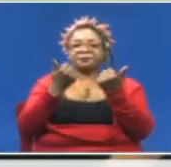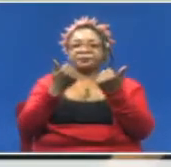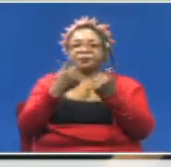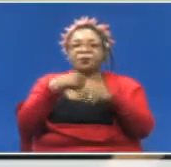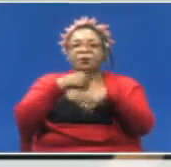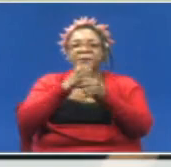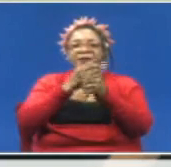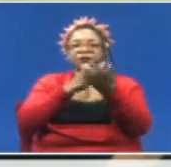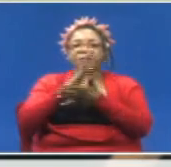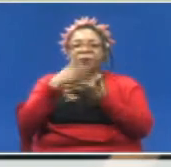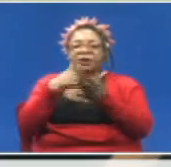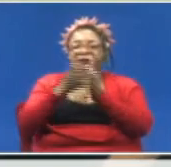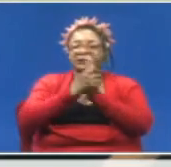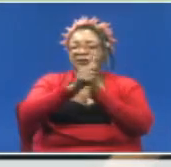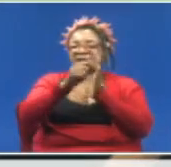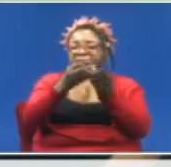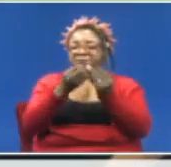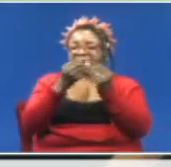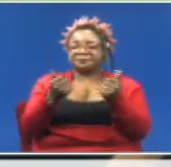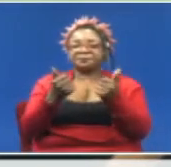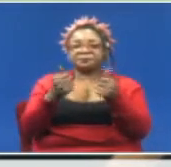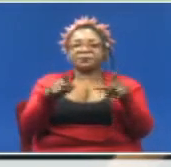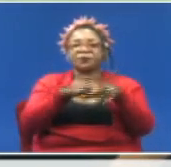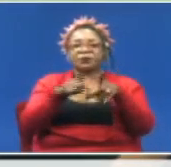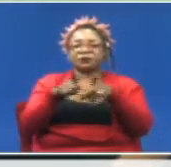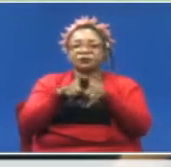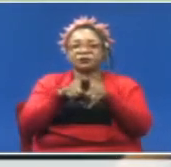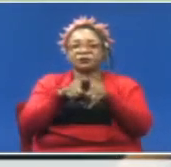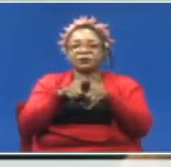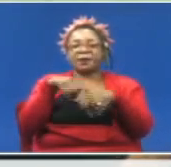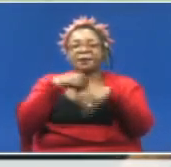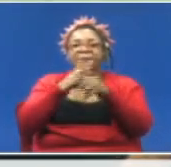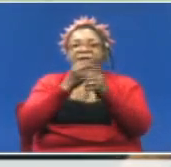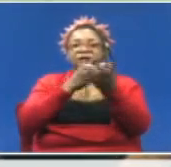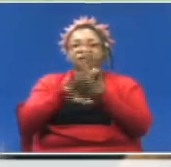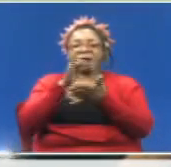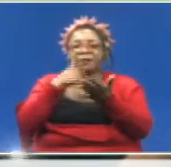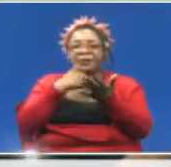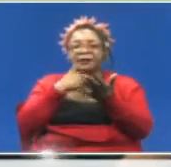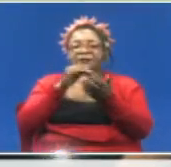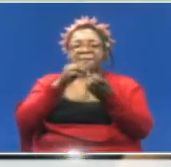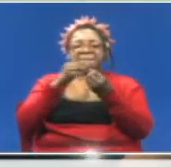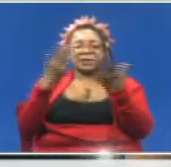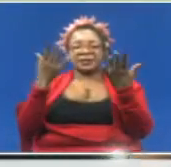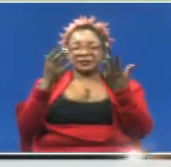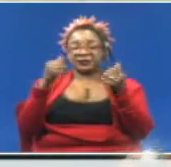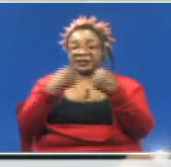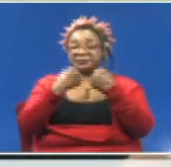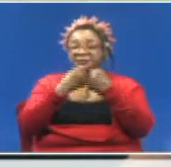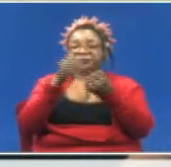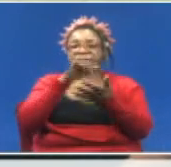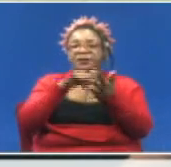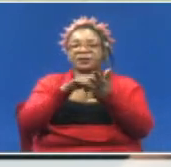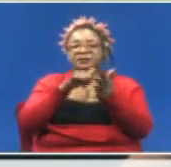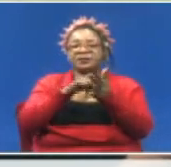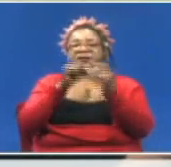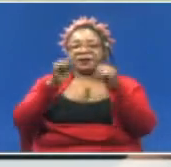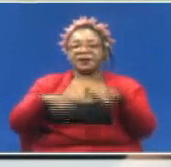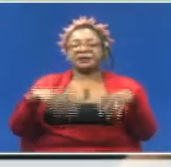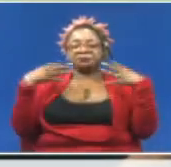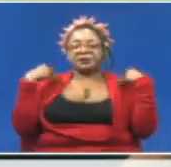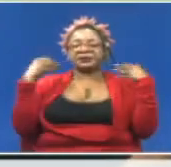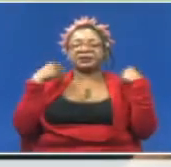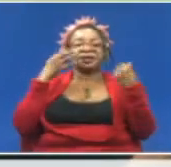of our skill set, eh? And we need to also to ensure the boys are playing some many games so that they can be able to